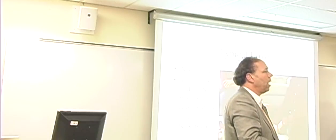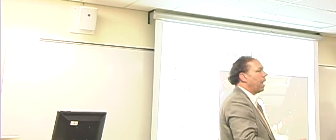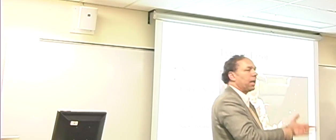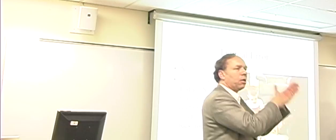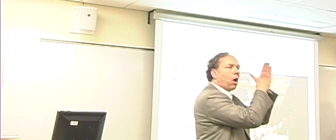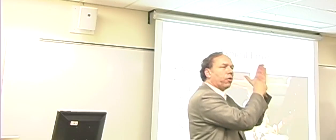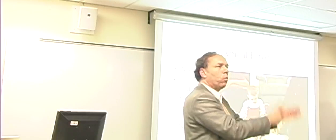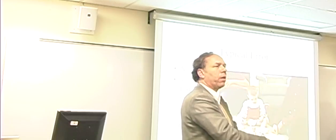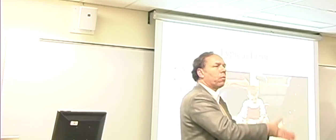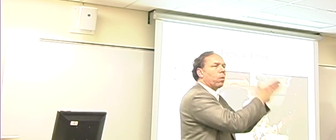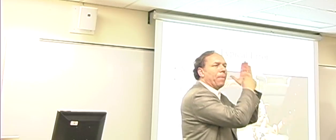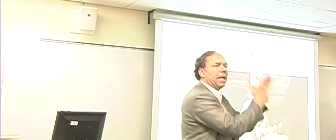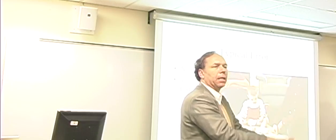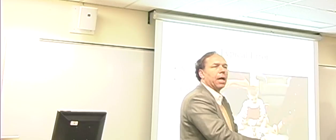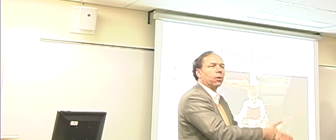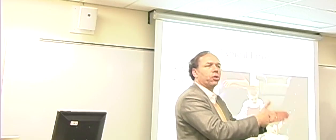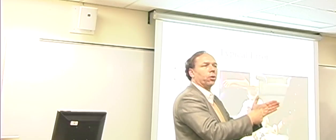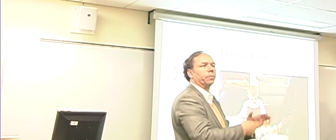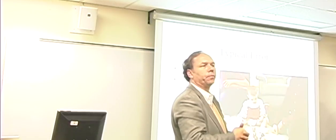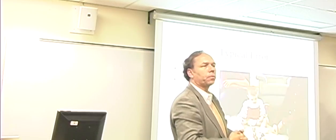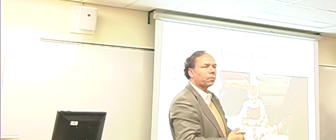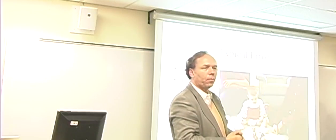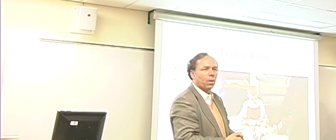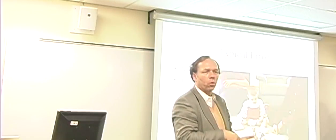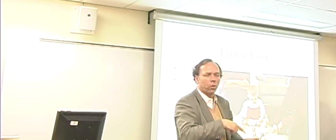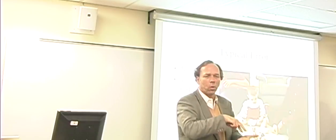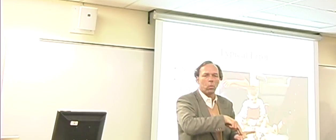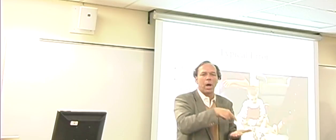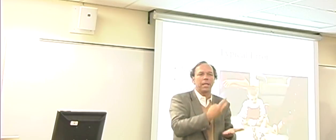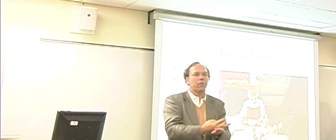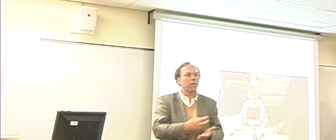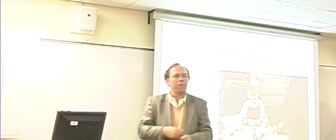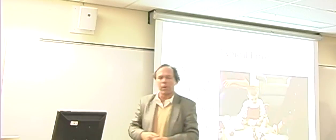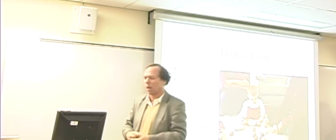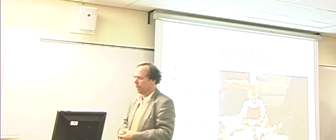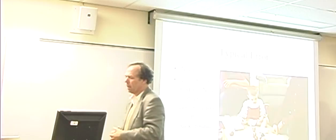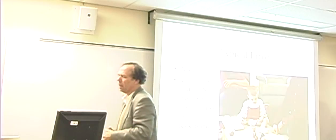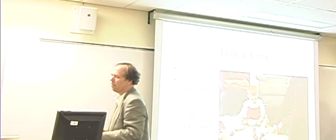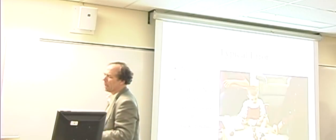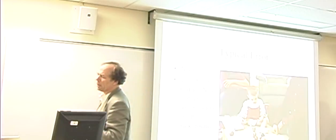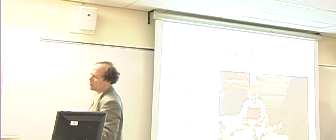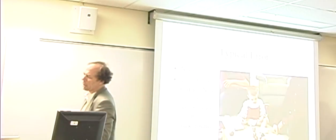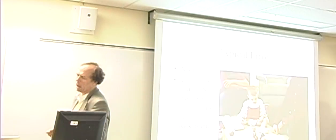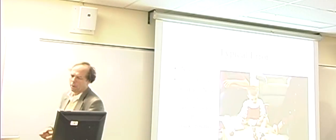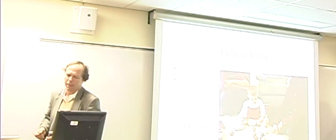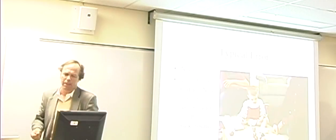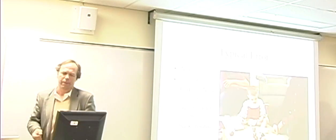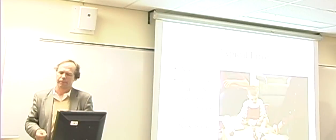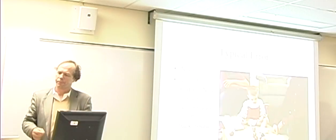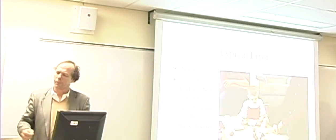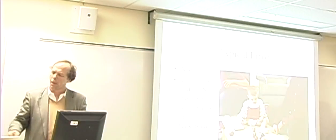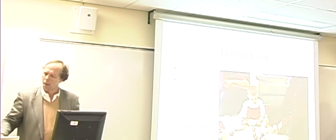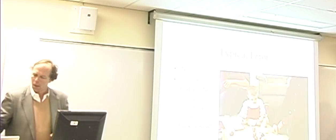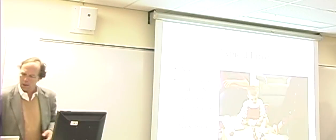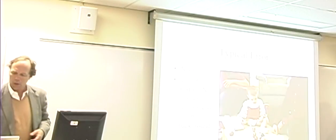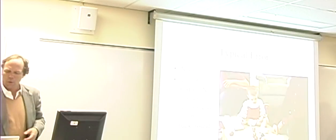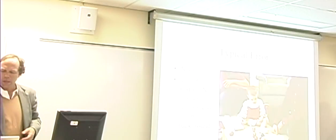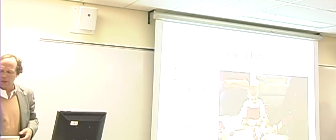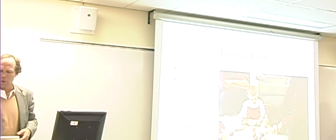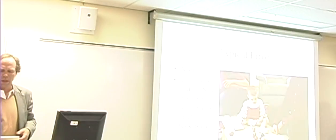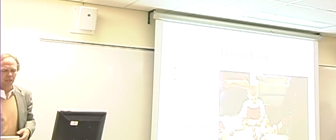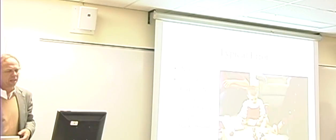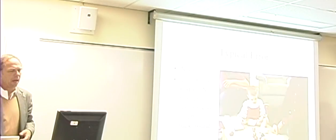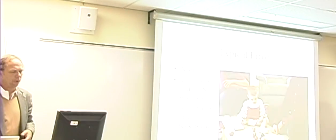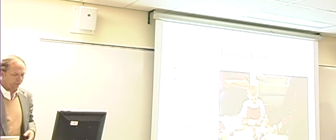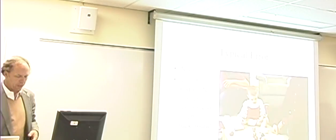lost. And it also is repeated now, too. Well, there's only one instance of falling, but she now repeats it. So